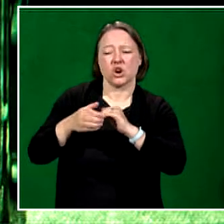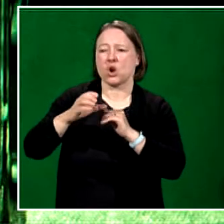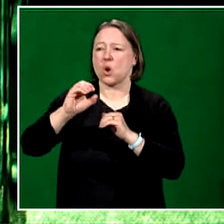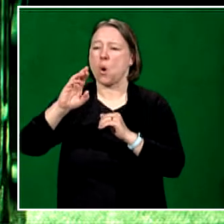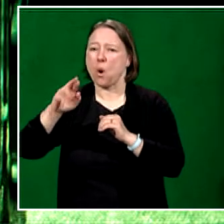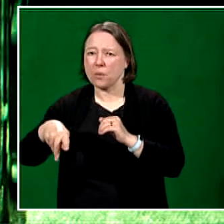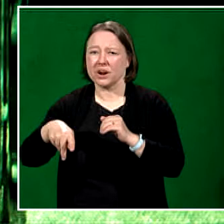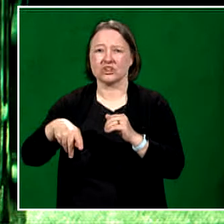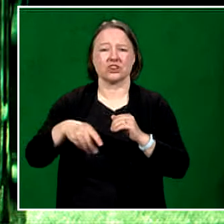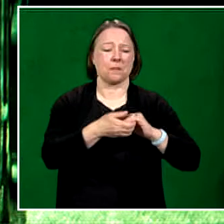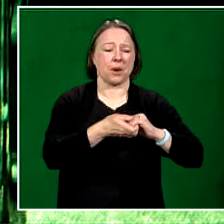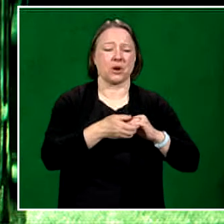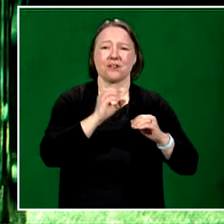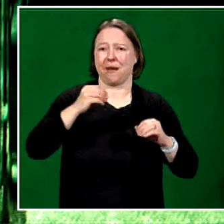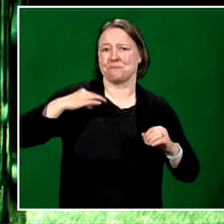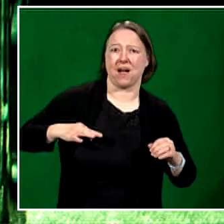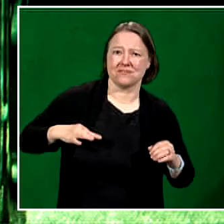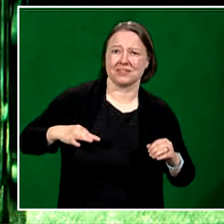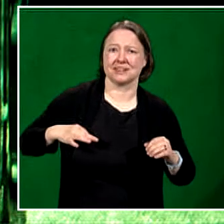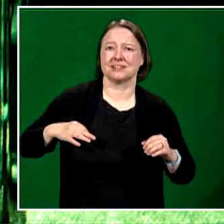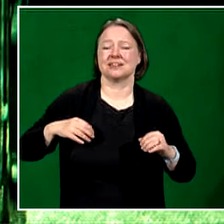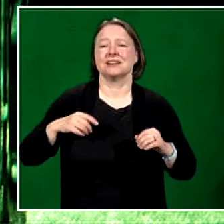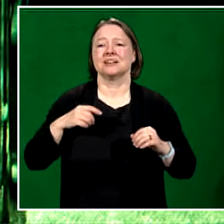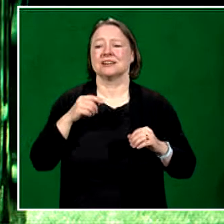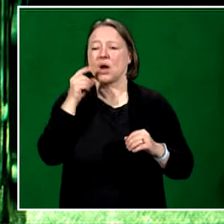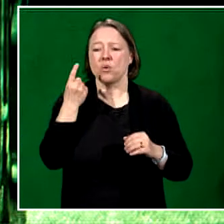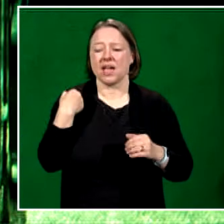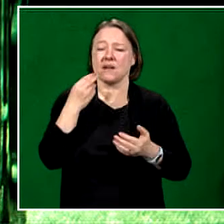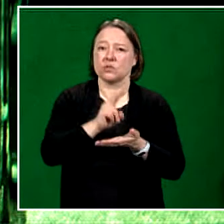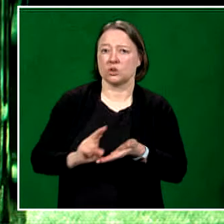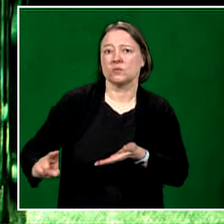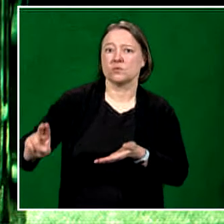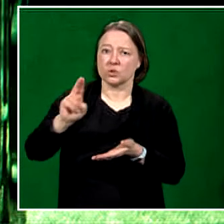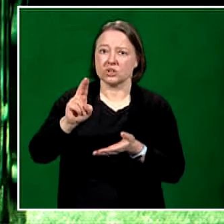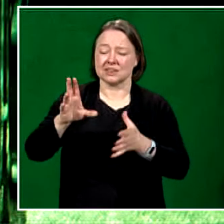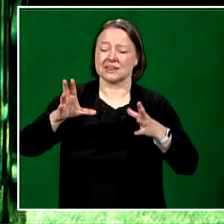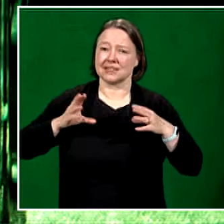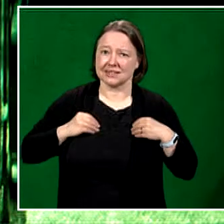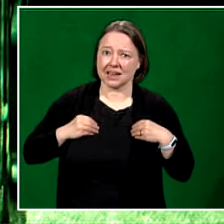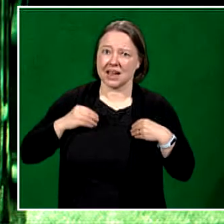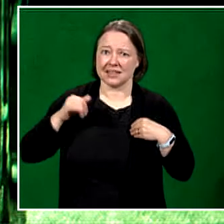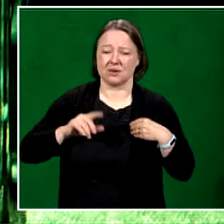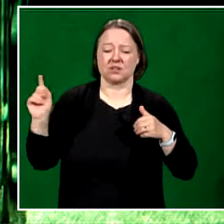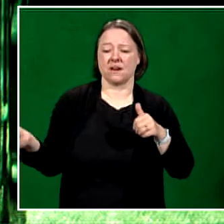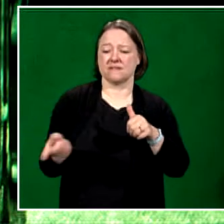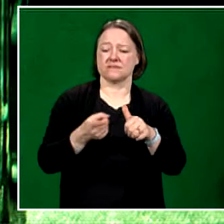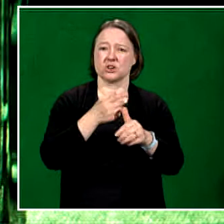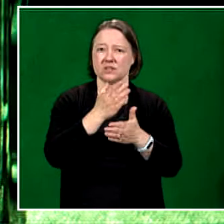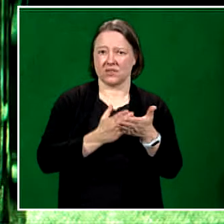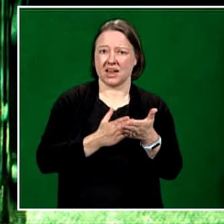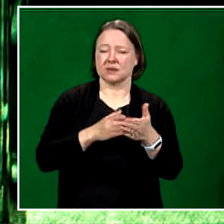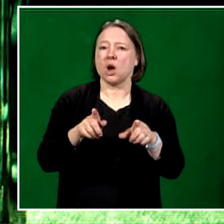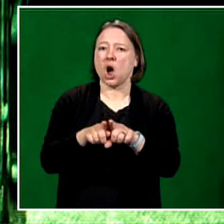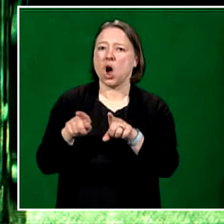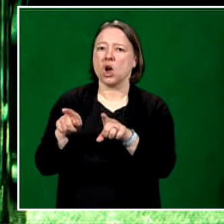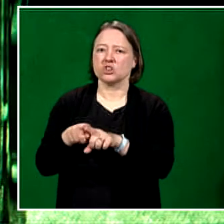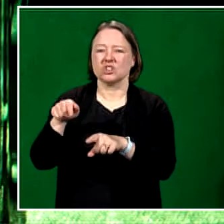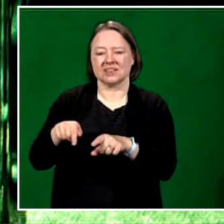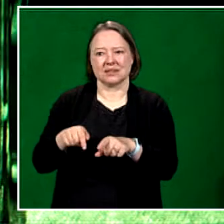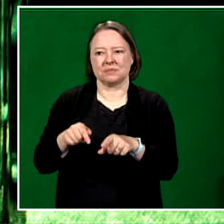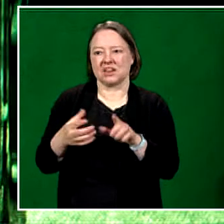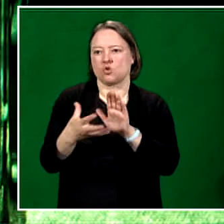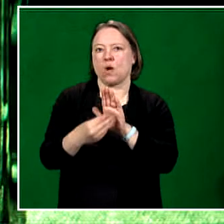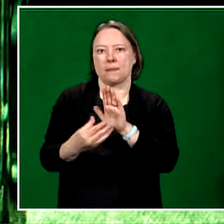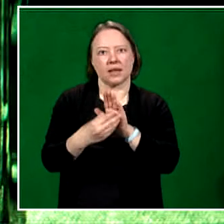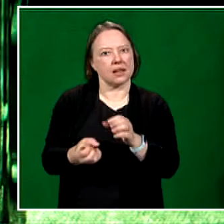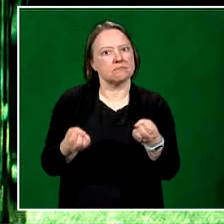partner nonprofits, and to not only have universities take this on, that was just our first phase, but also this can be replicated